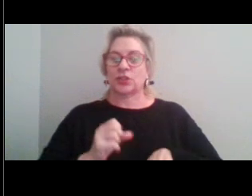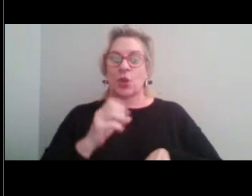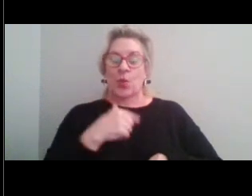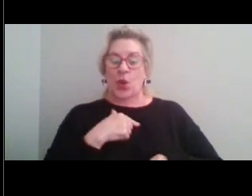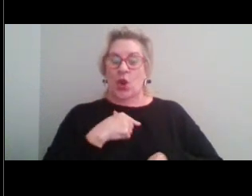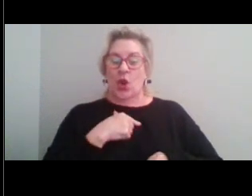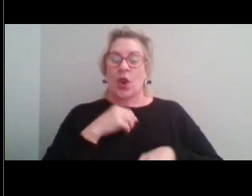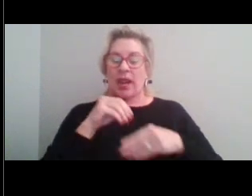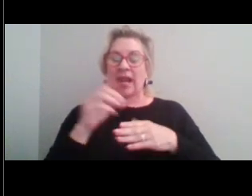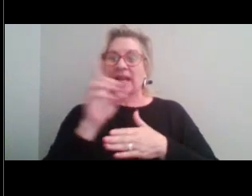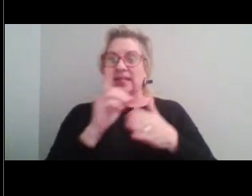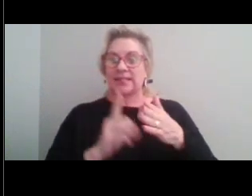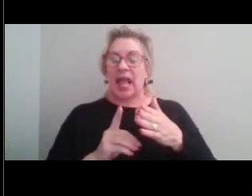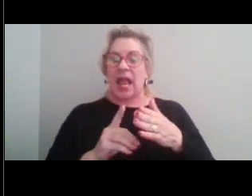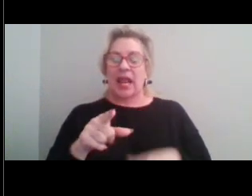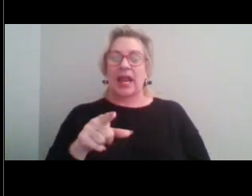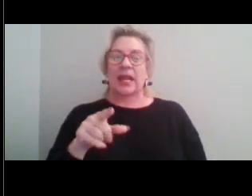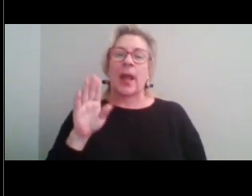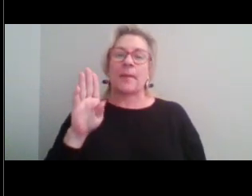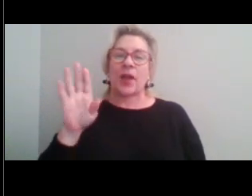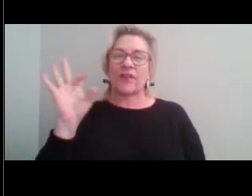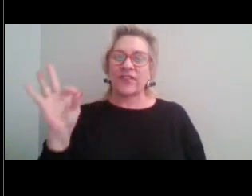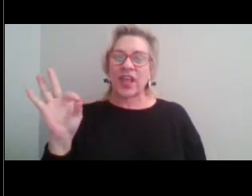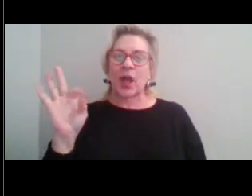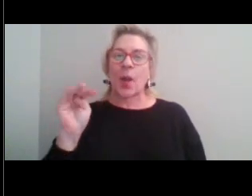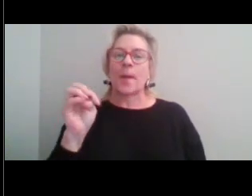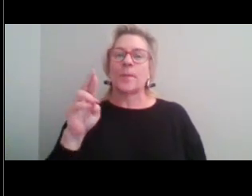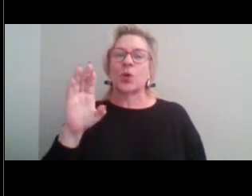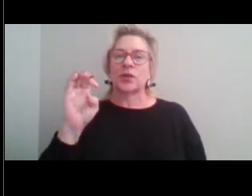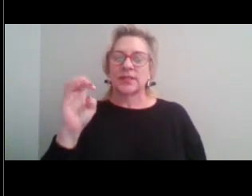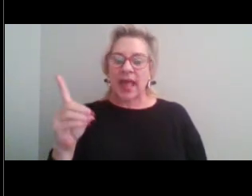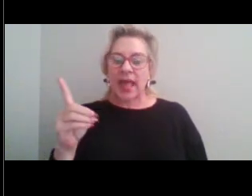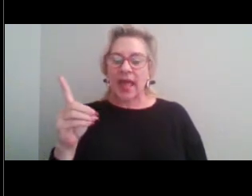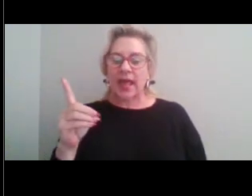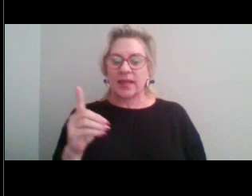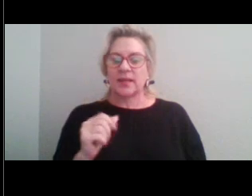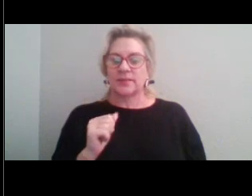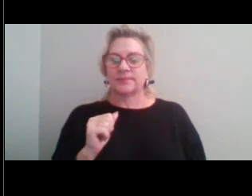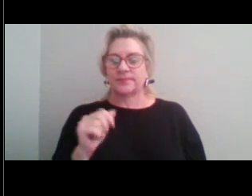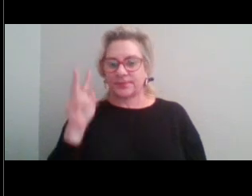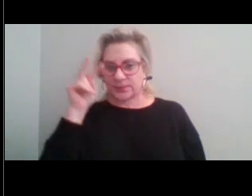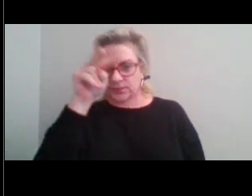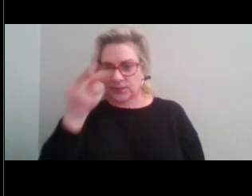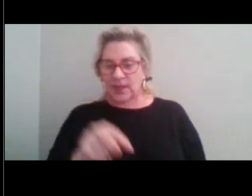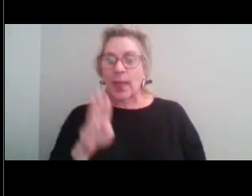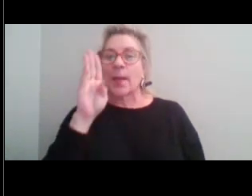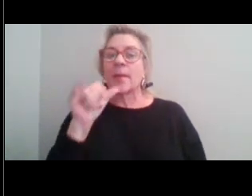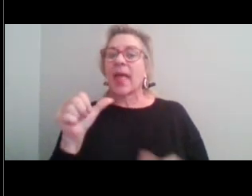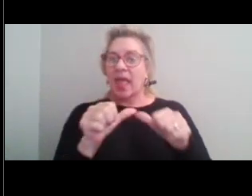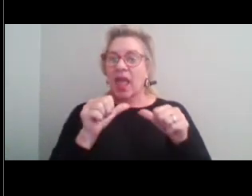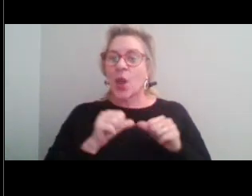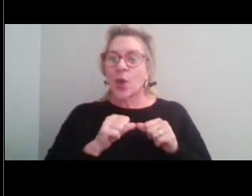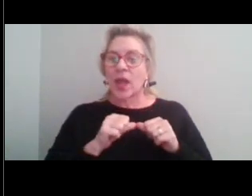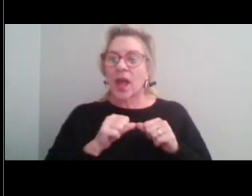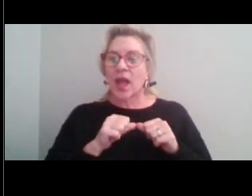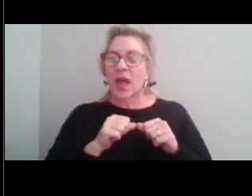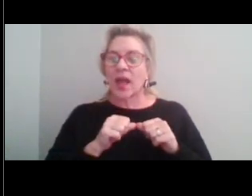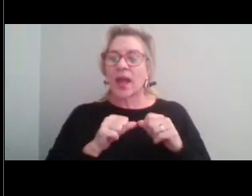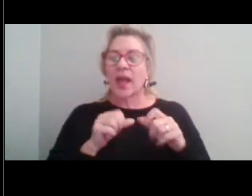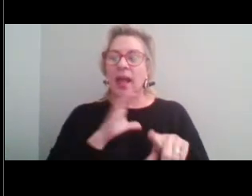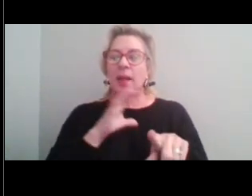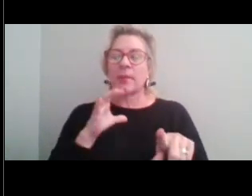now on the Merced and Bakersfield extensions out from that middle 119 miles. And in the Bay Area, as I know Commissioner Guardino